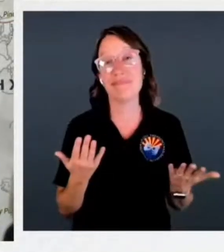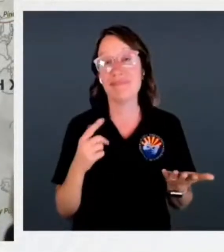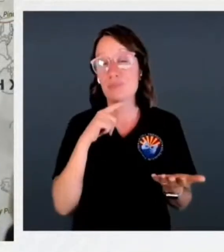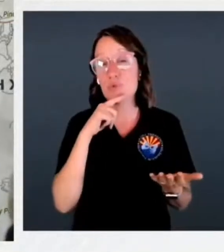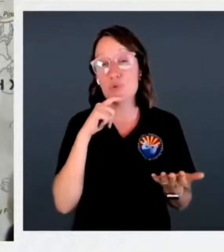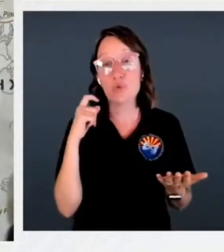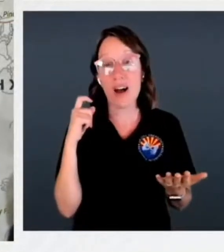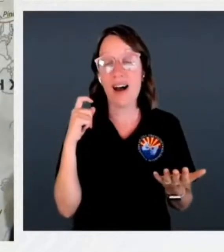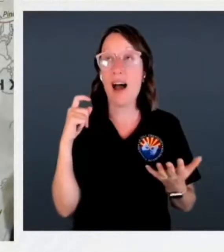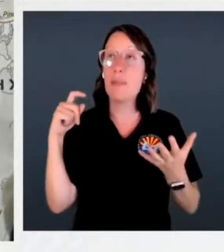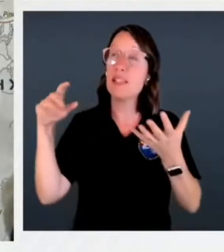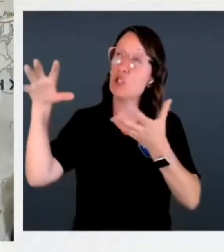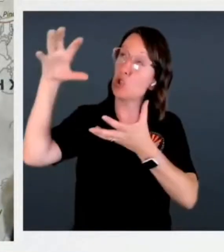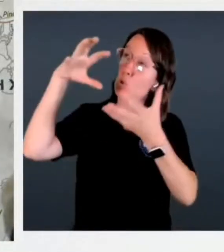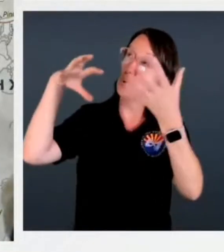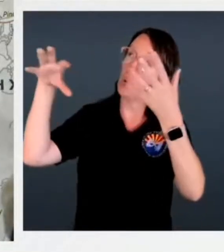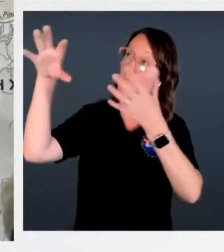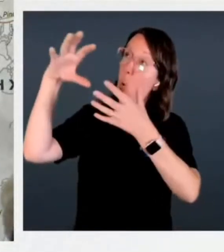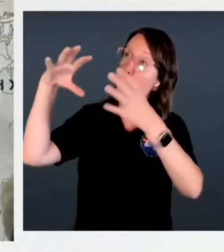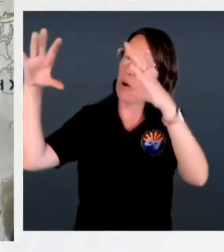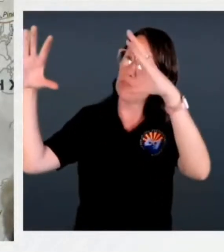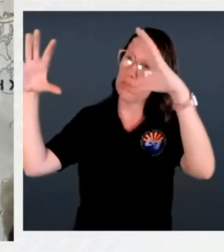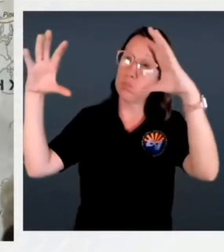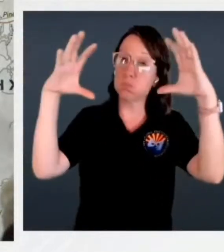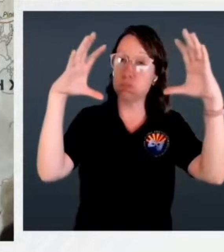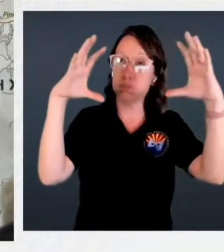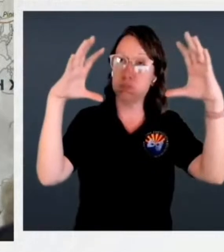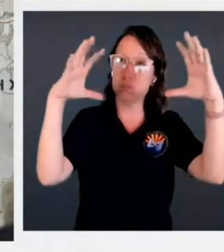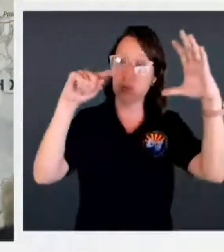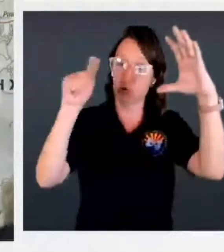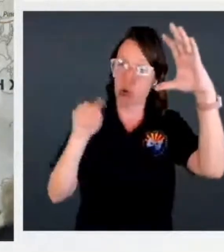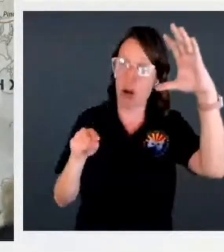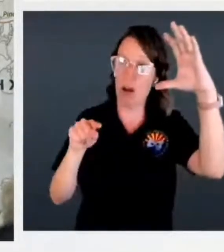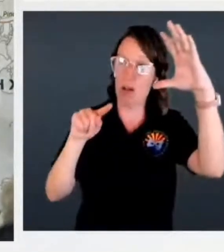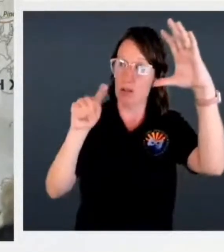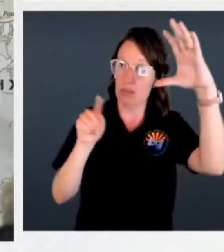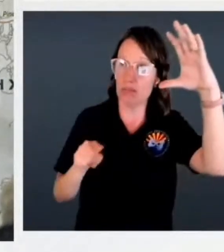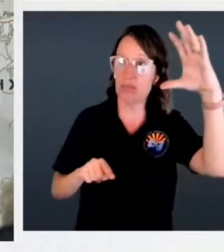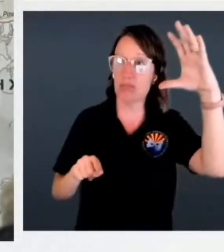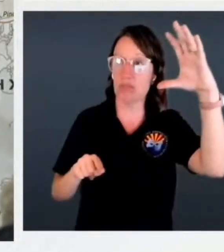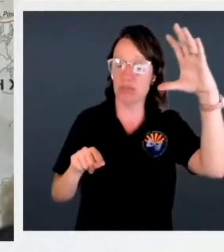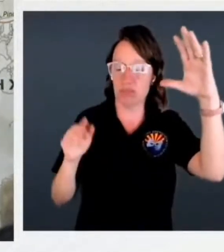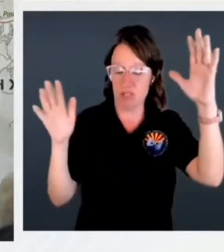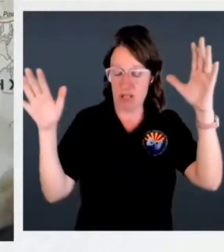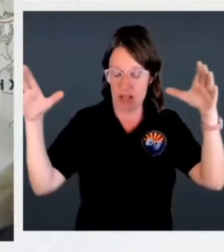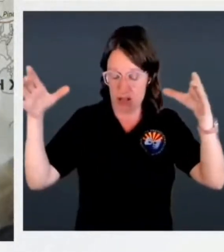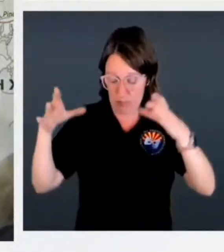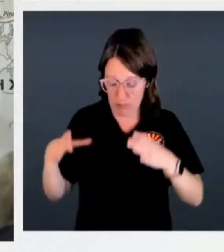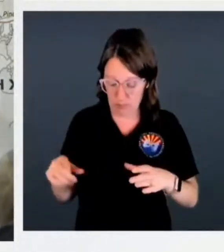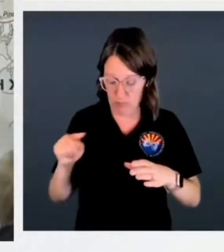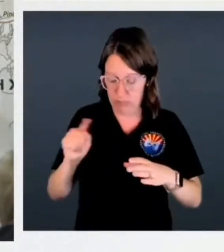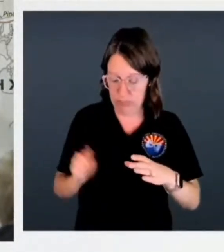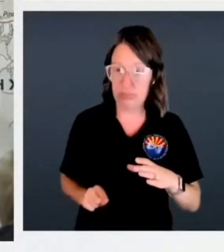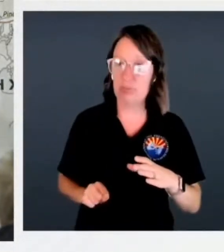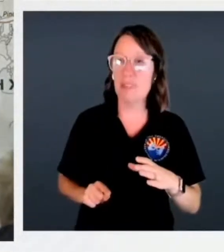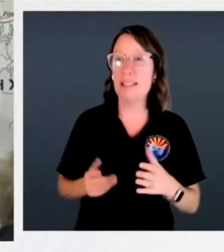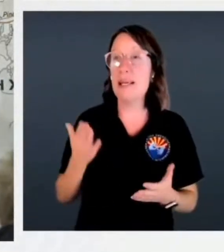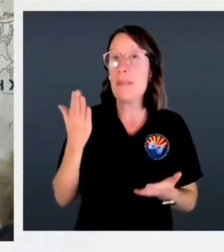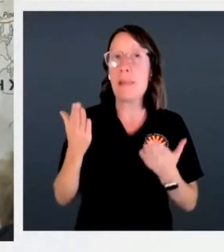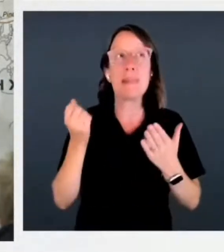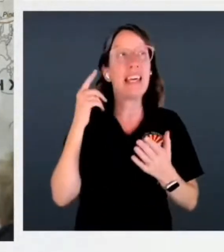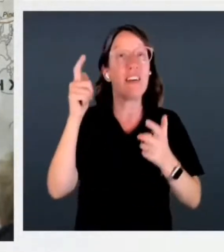the storm cores themselves, probably 1/10 of an inch or less, but those are going to be pretty small footprints. And if we did get a stronger one developing, we might see some